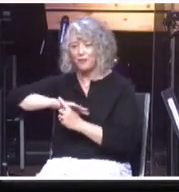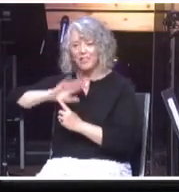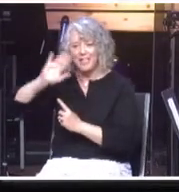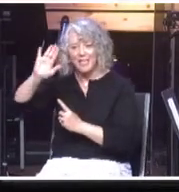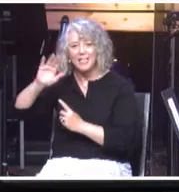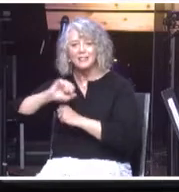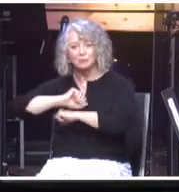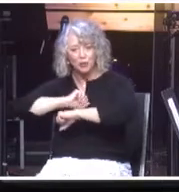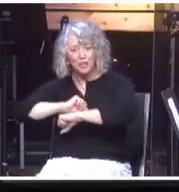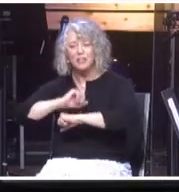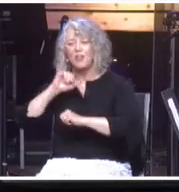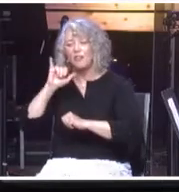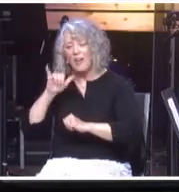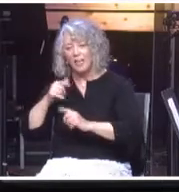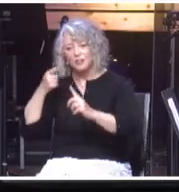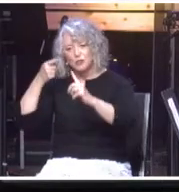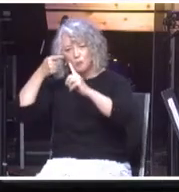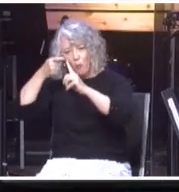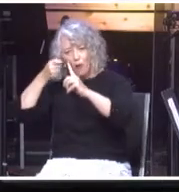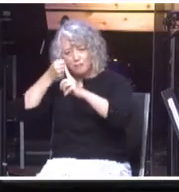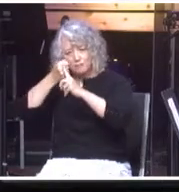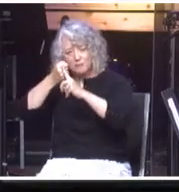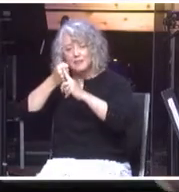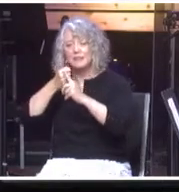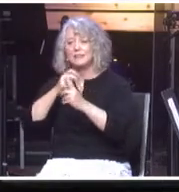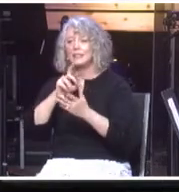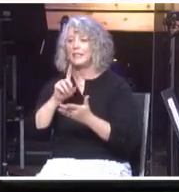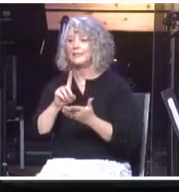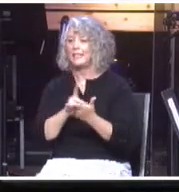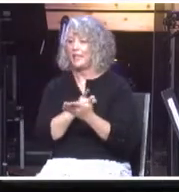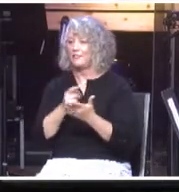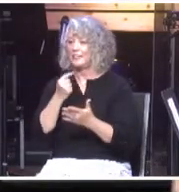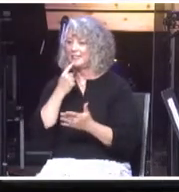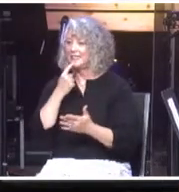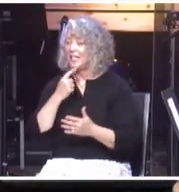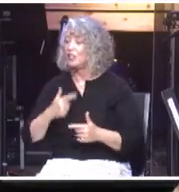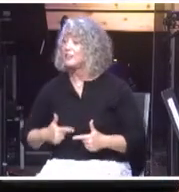to us. And there's also light, light.